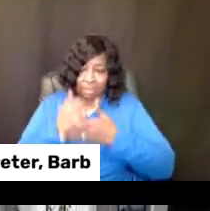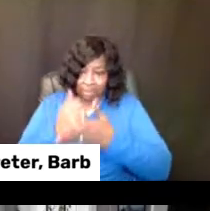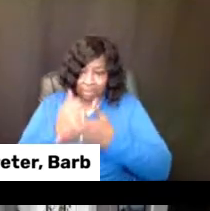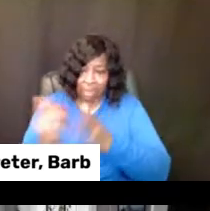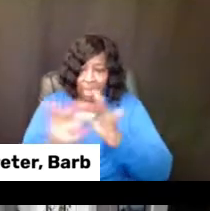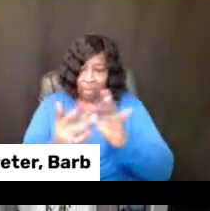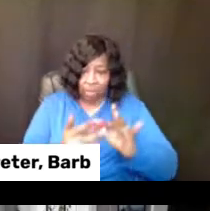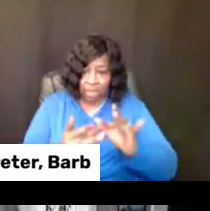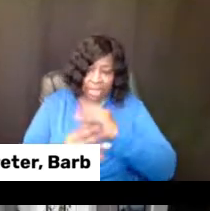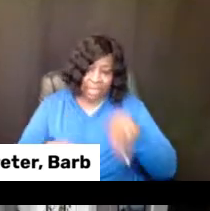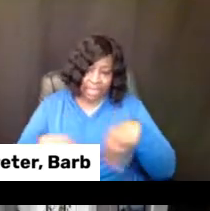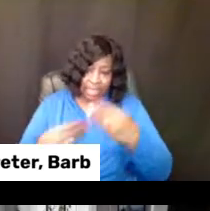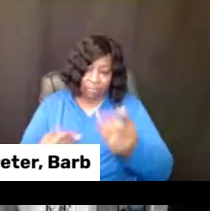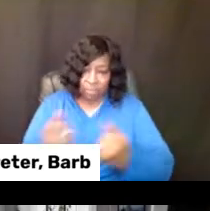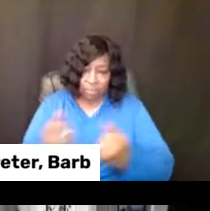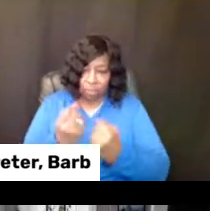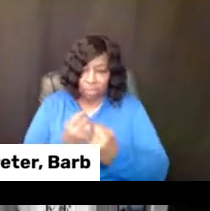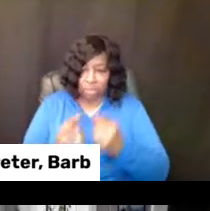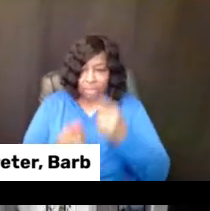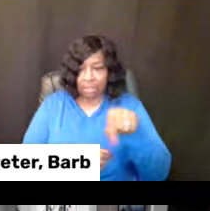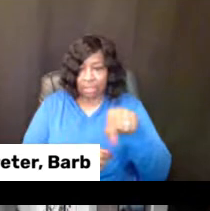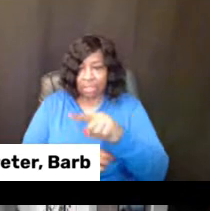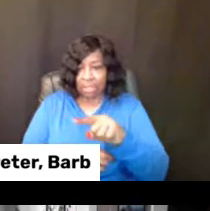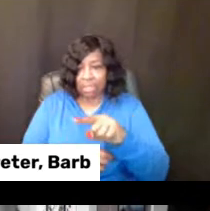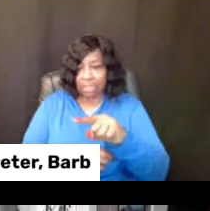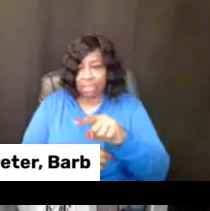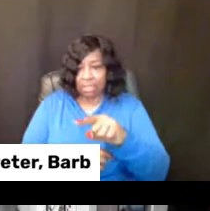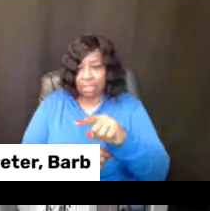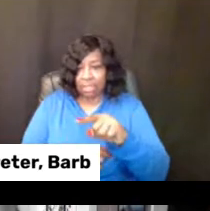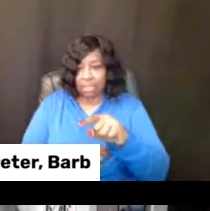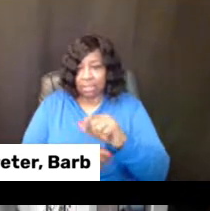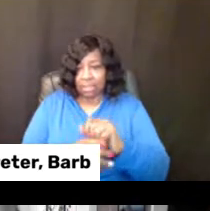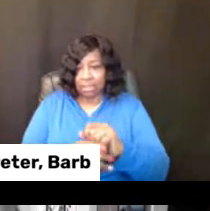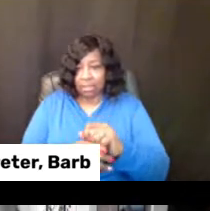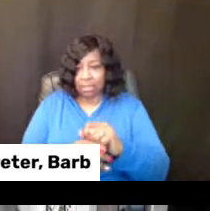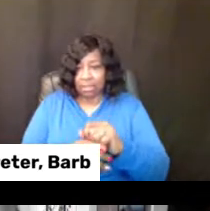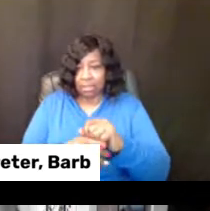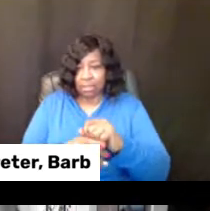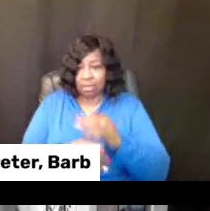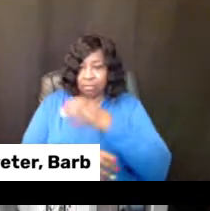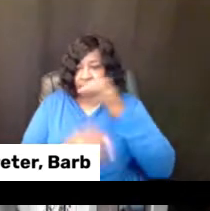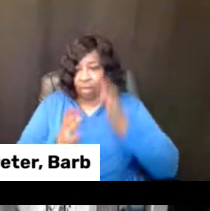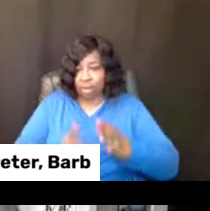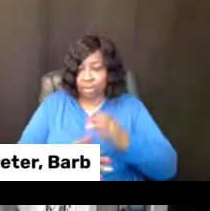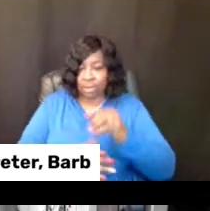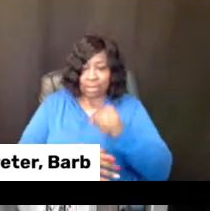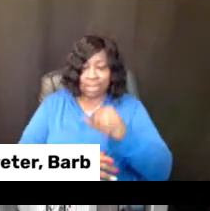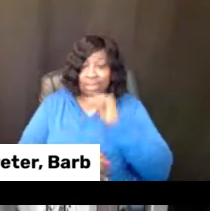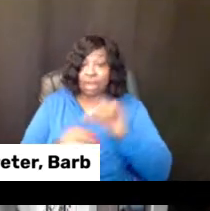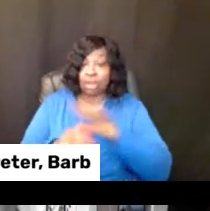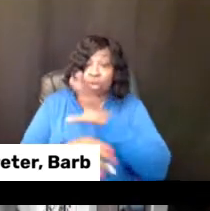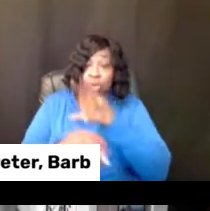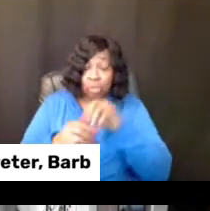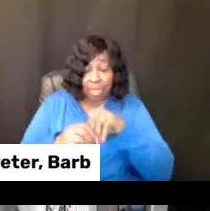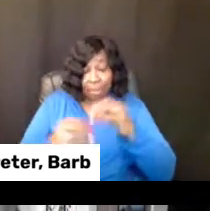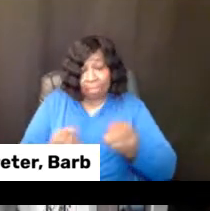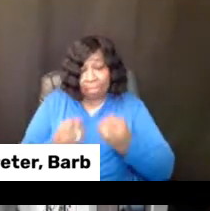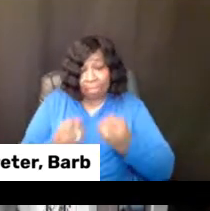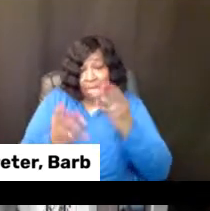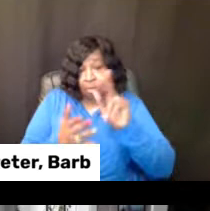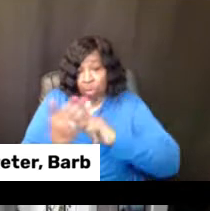giving support to these BIPOC or socially disadvantaged farmers on the ground, who are otherwise, again, shut out of many programs and